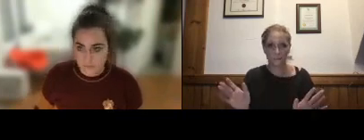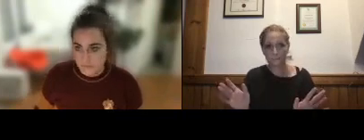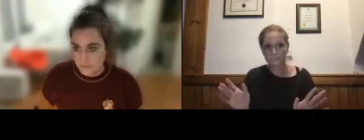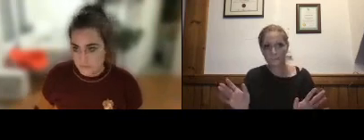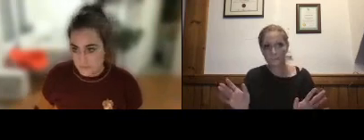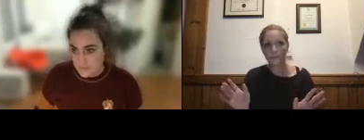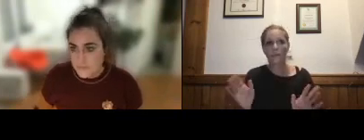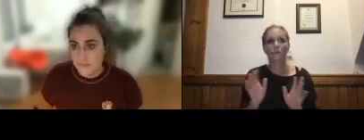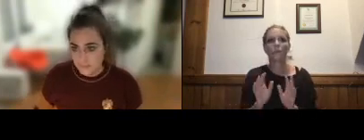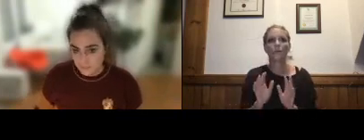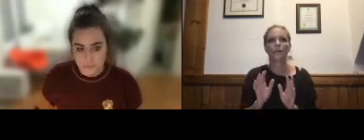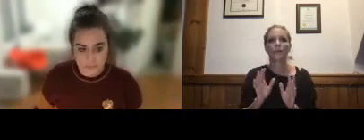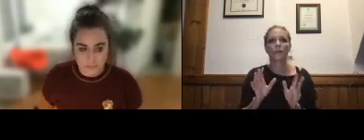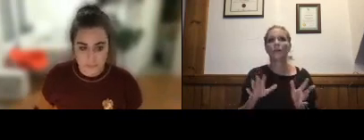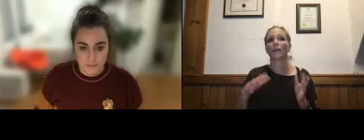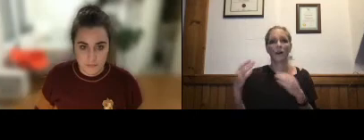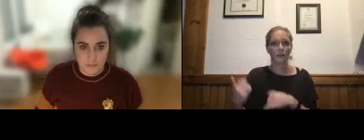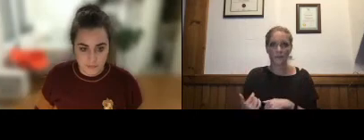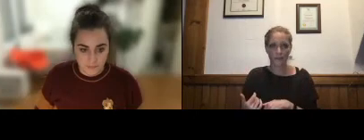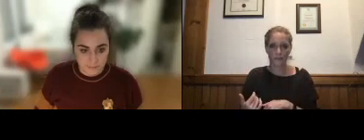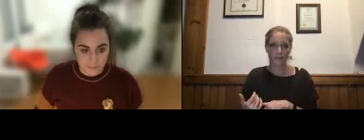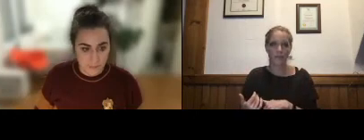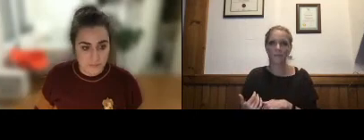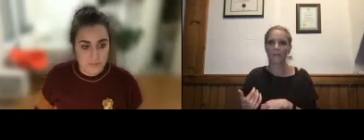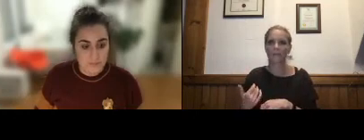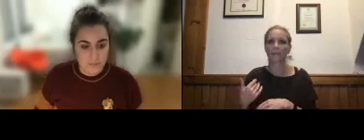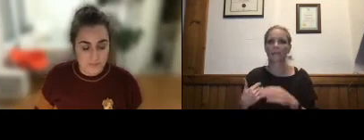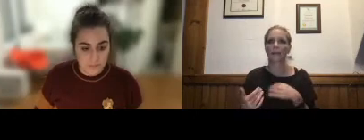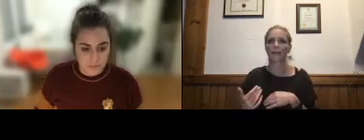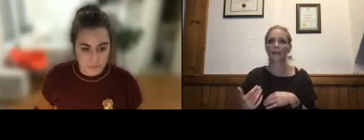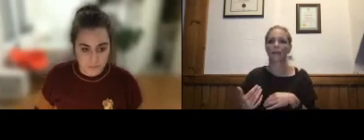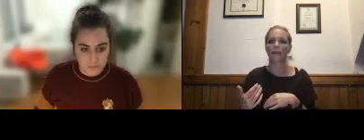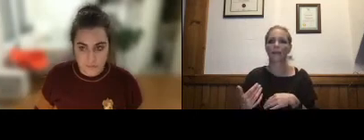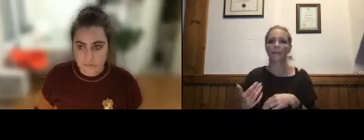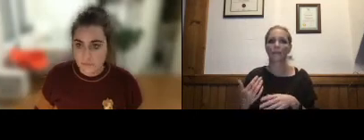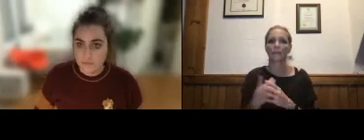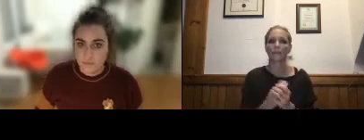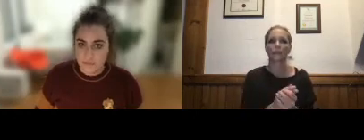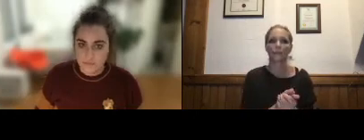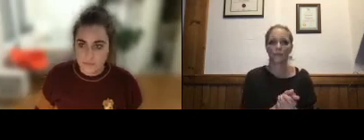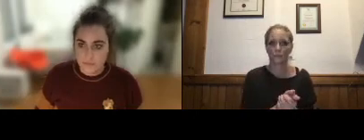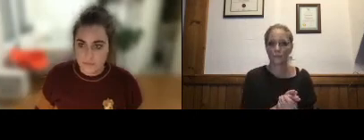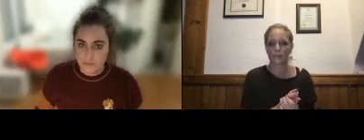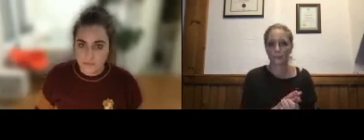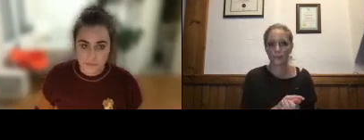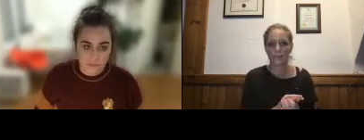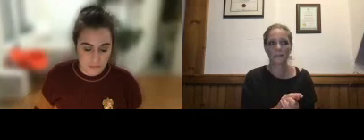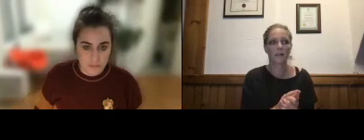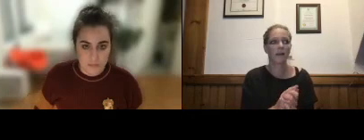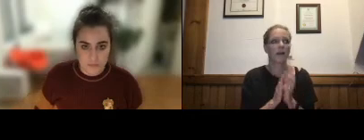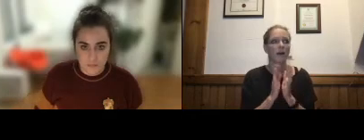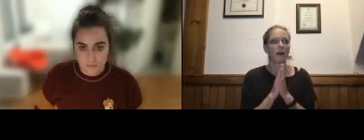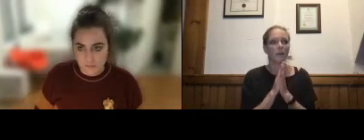100%. So there are other factors, obviously, that are, playing into